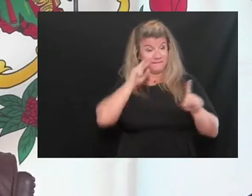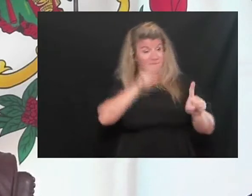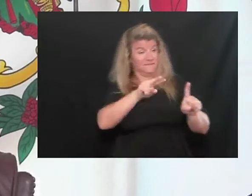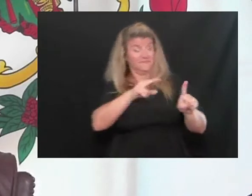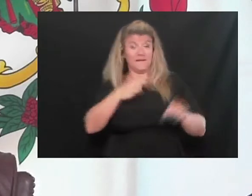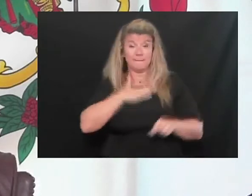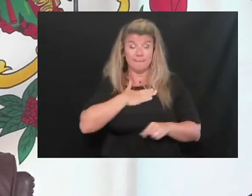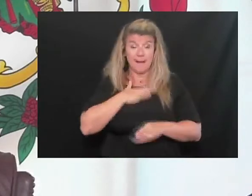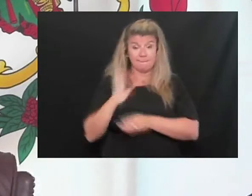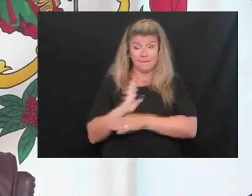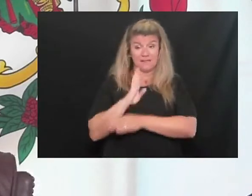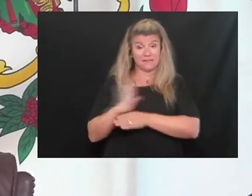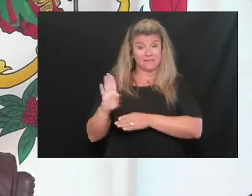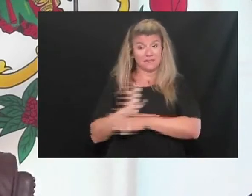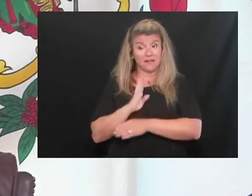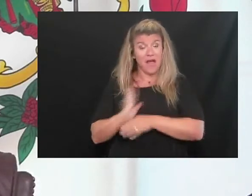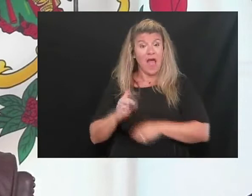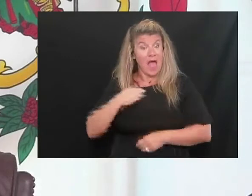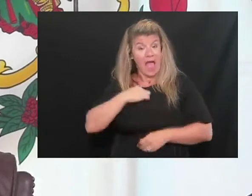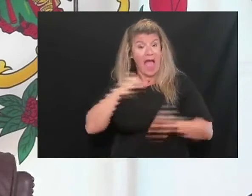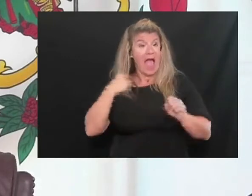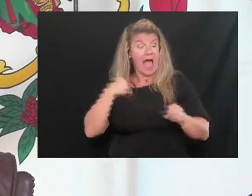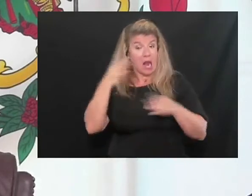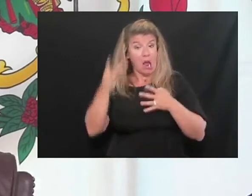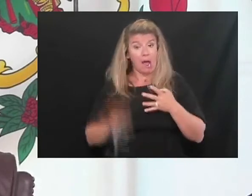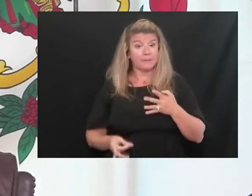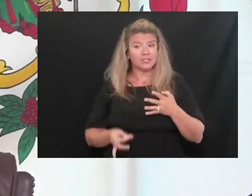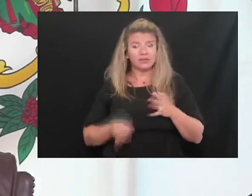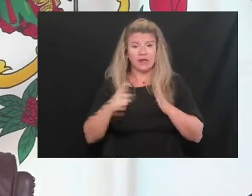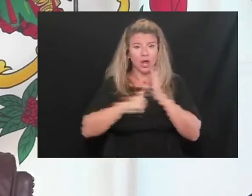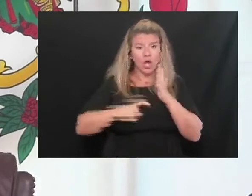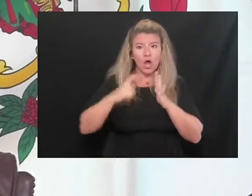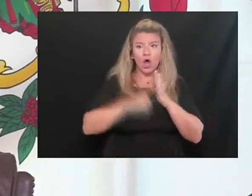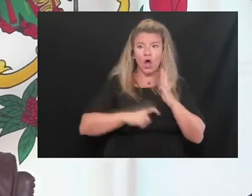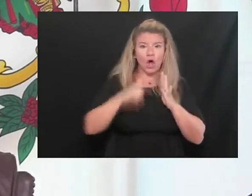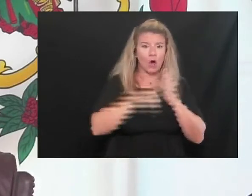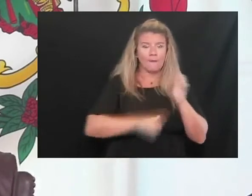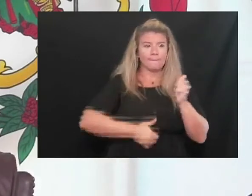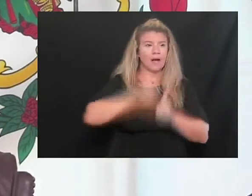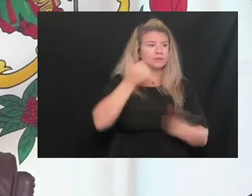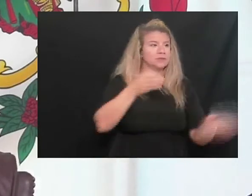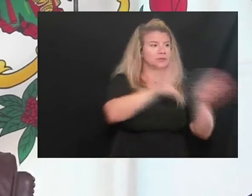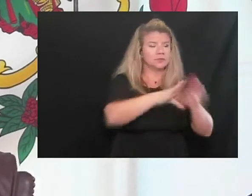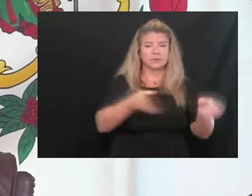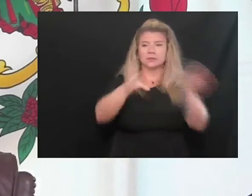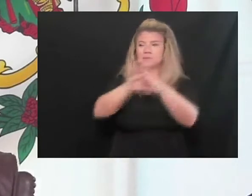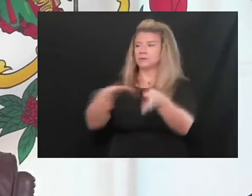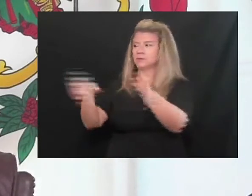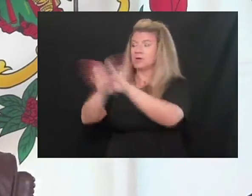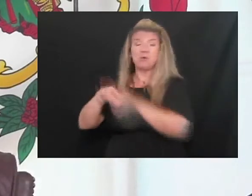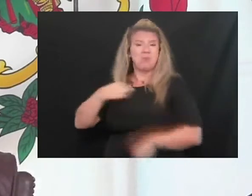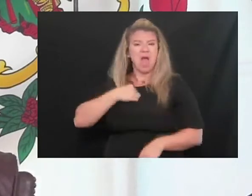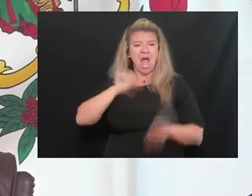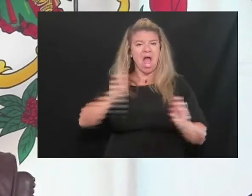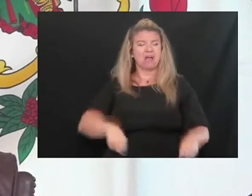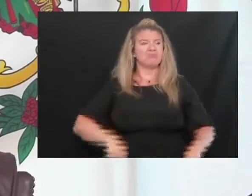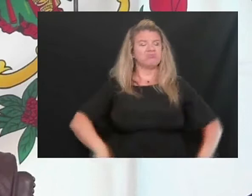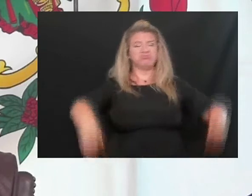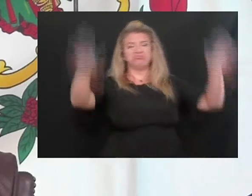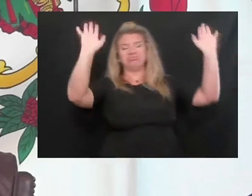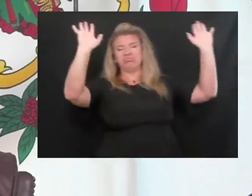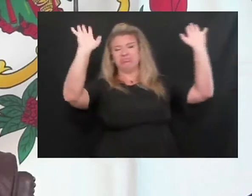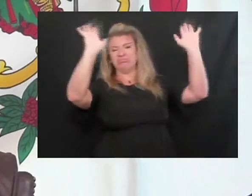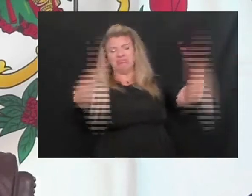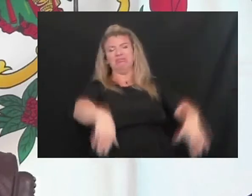businesses, you know, I had an option at one time when every coal company was folding up everywhere in the sun to just say, oh, well, let's just stiff